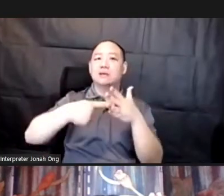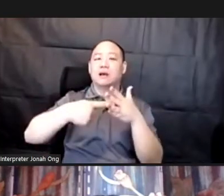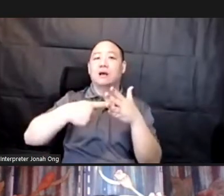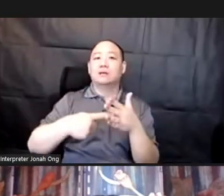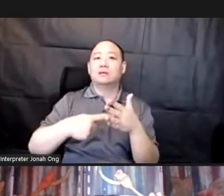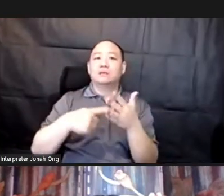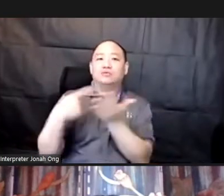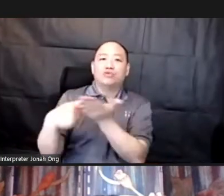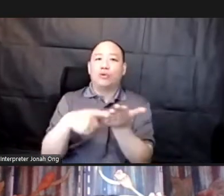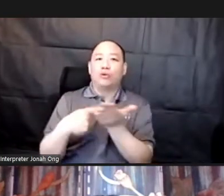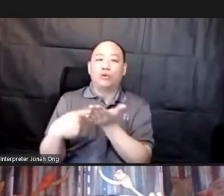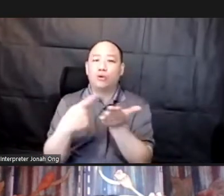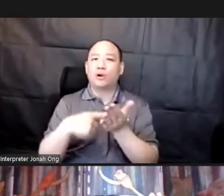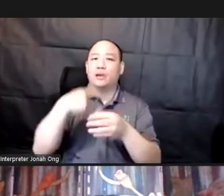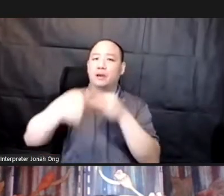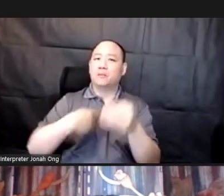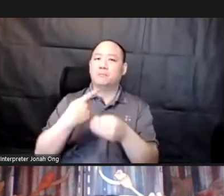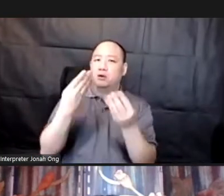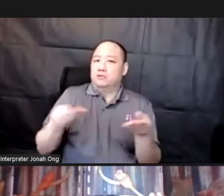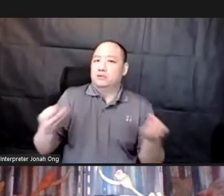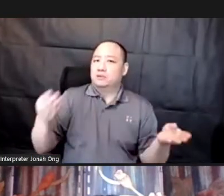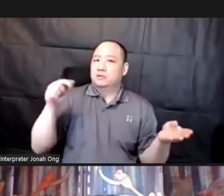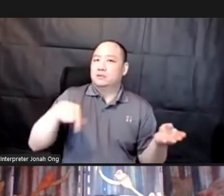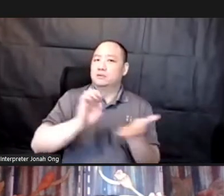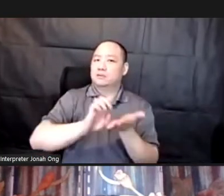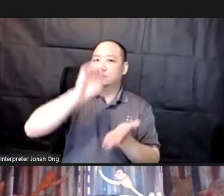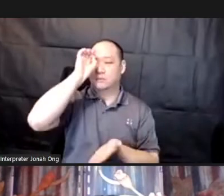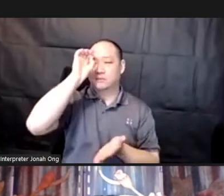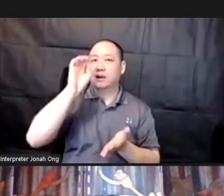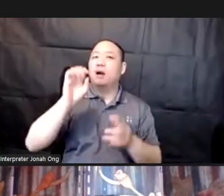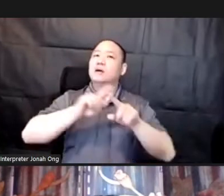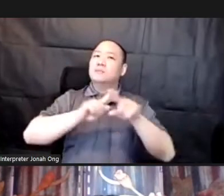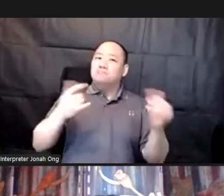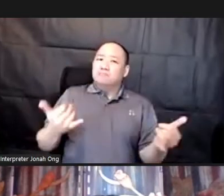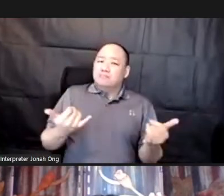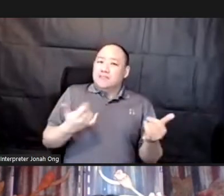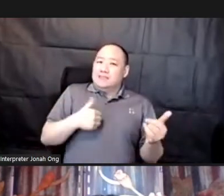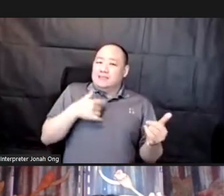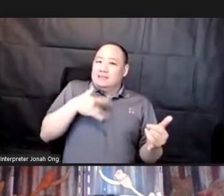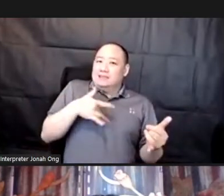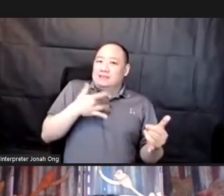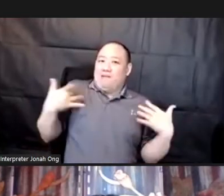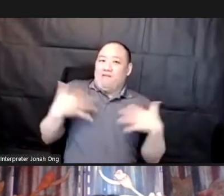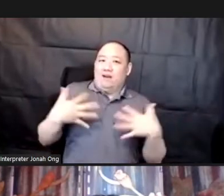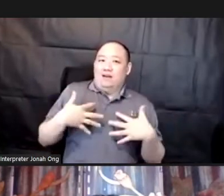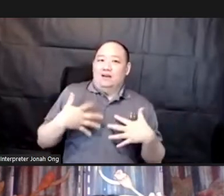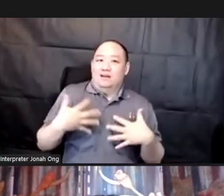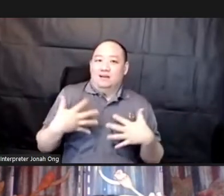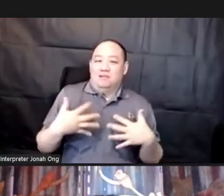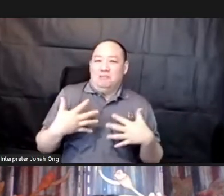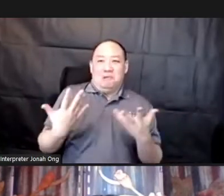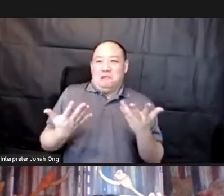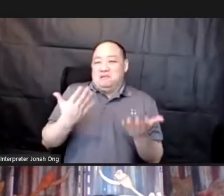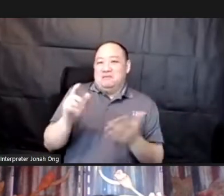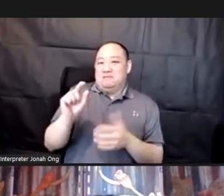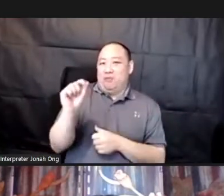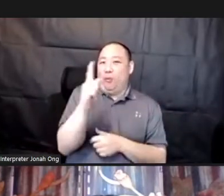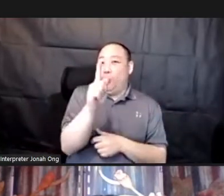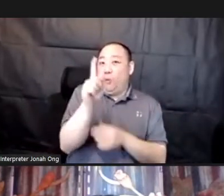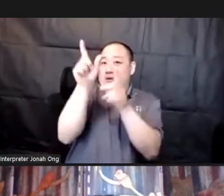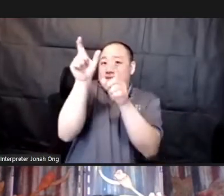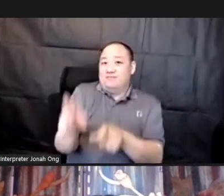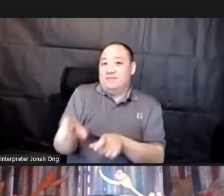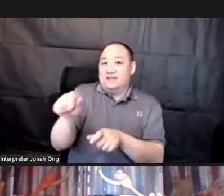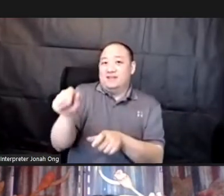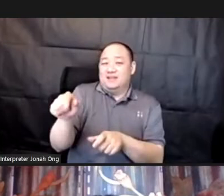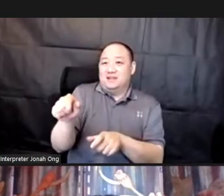these things. But right now, it's so scary to even talk, or even if one person suggests, I think we should do away with vernacular